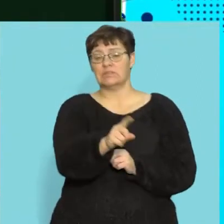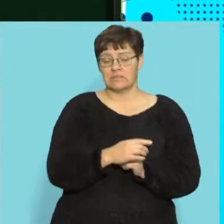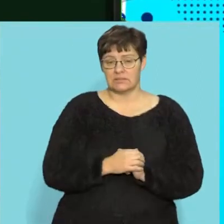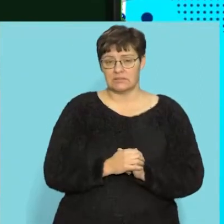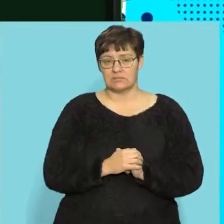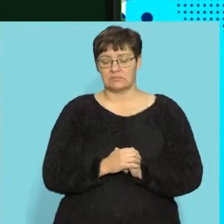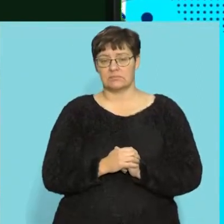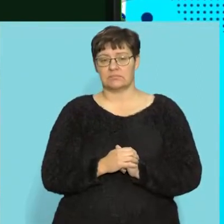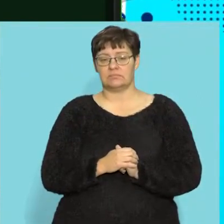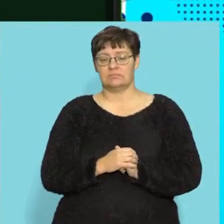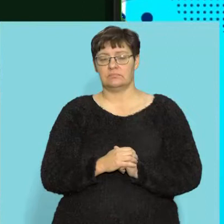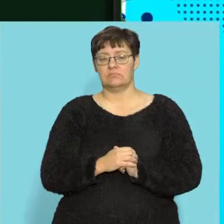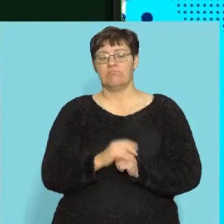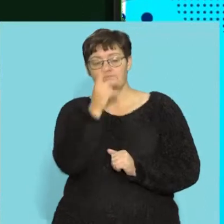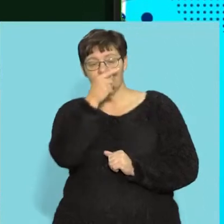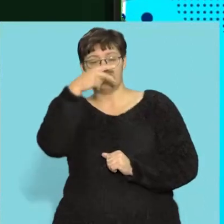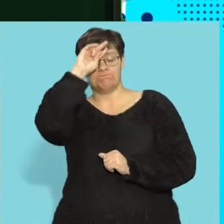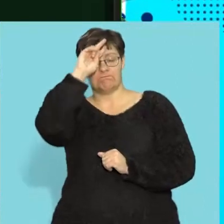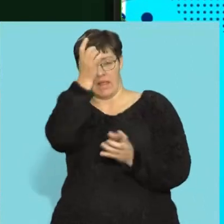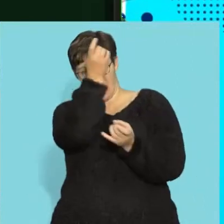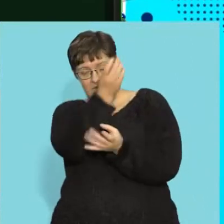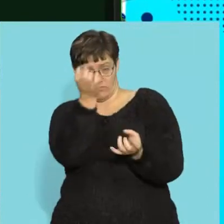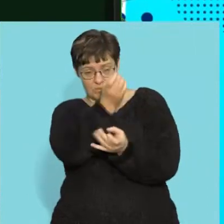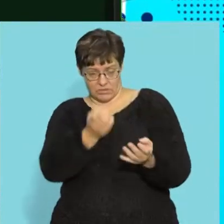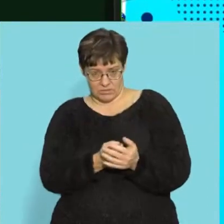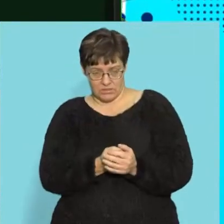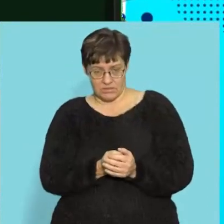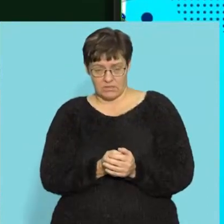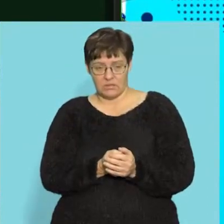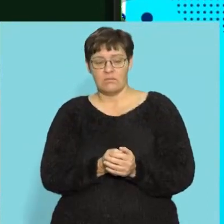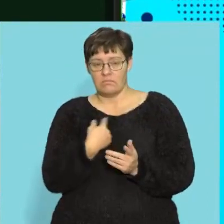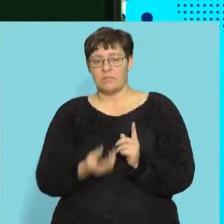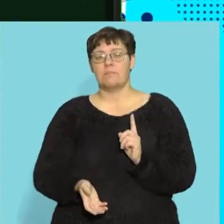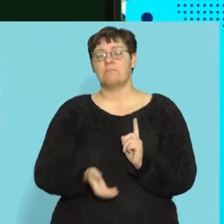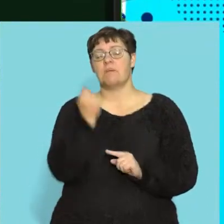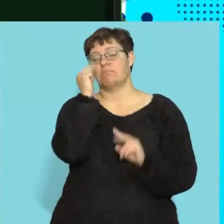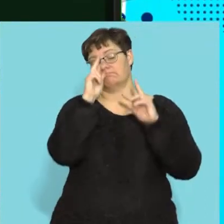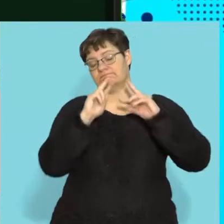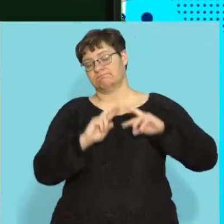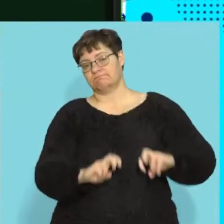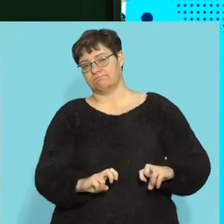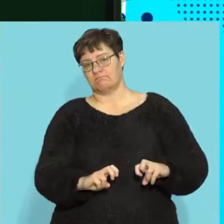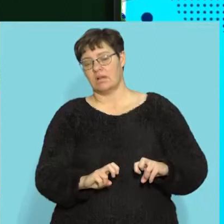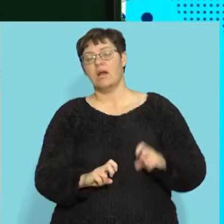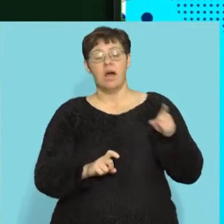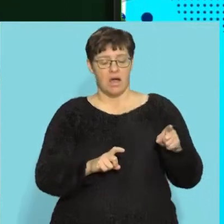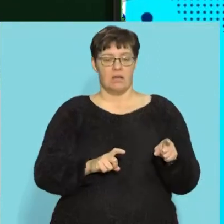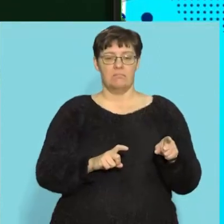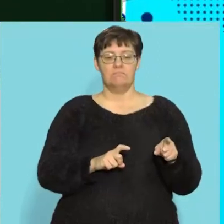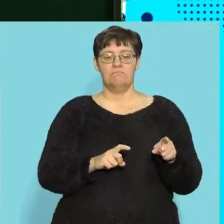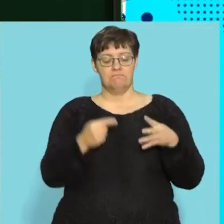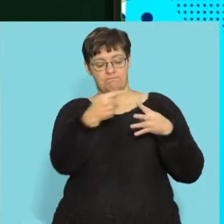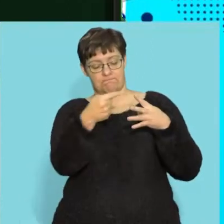is to try and, interpret the data that has been obtained in an investigation of one of